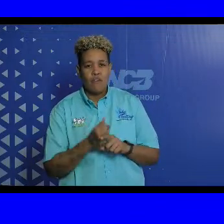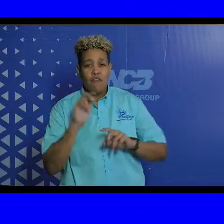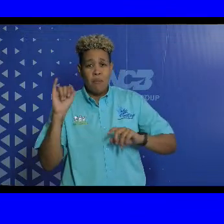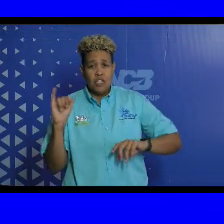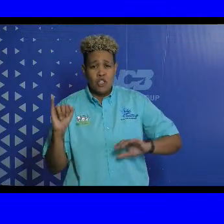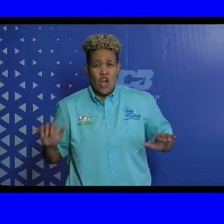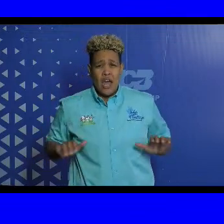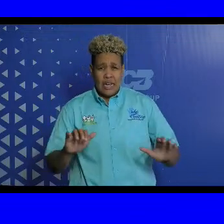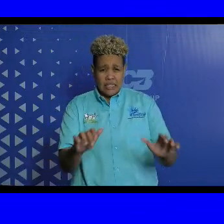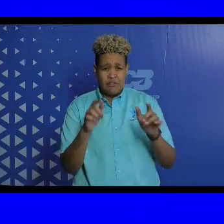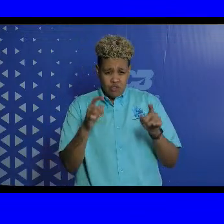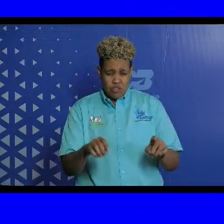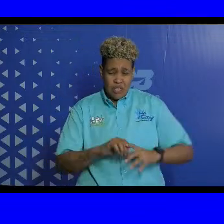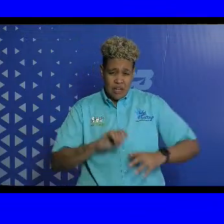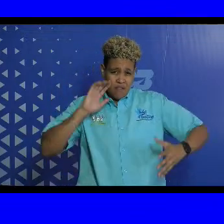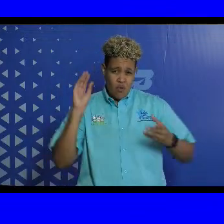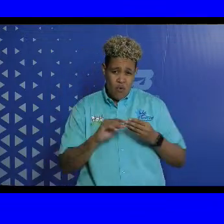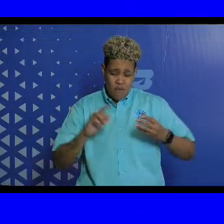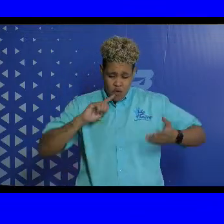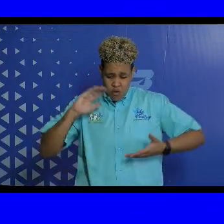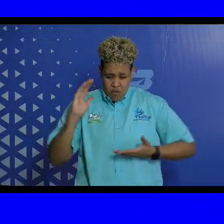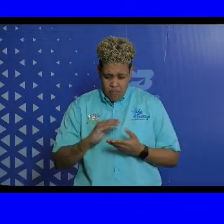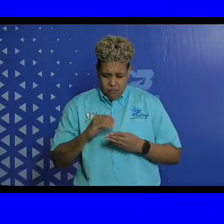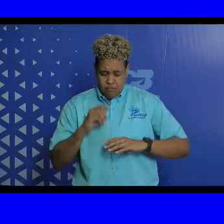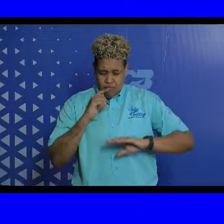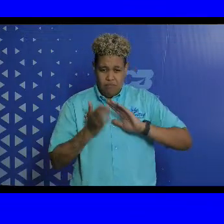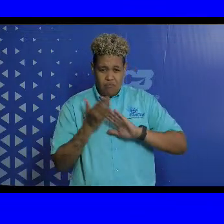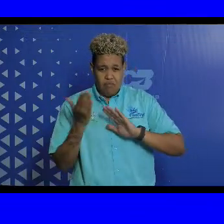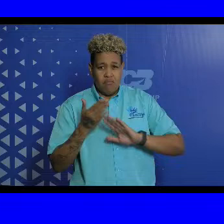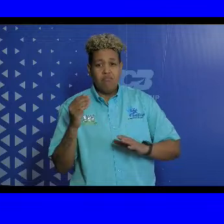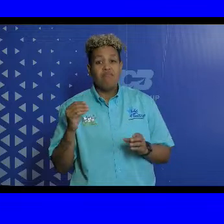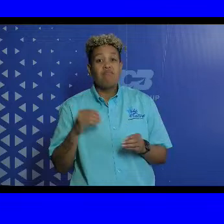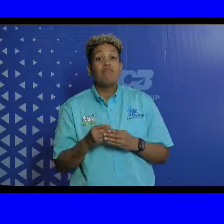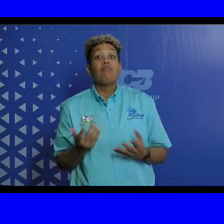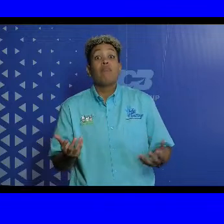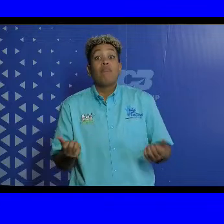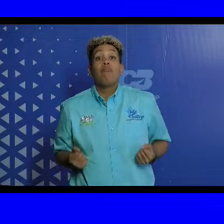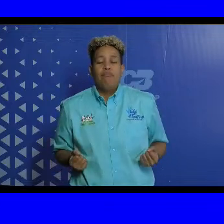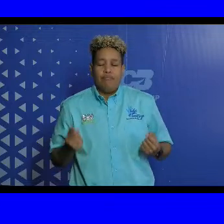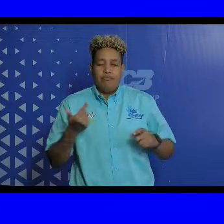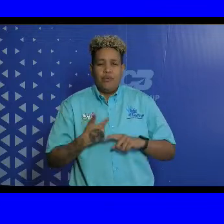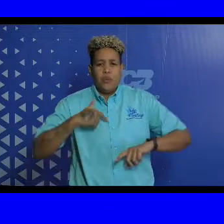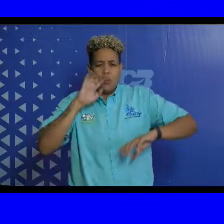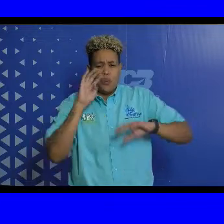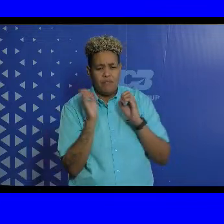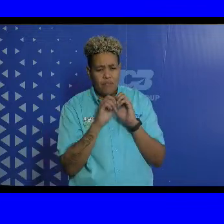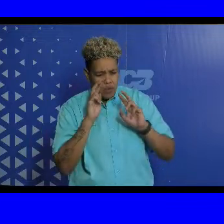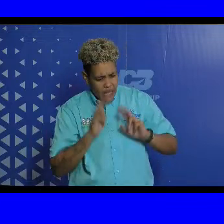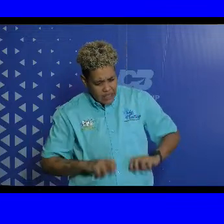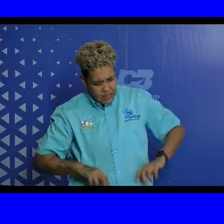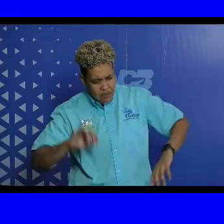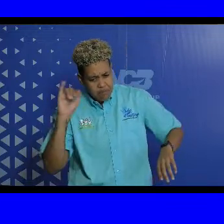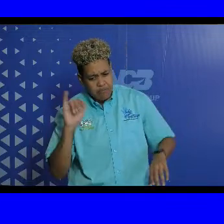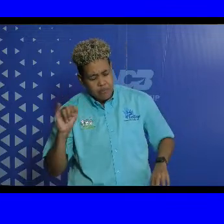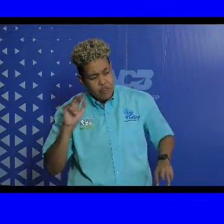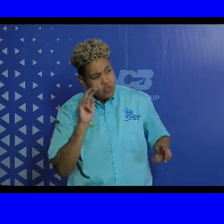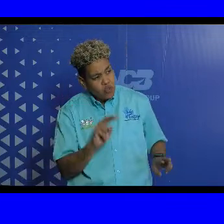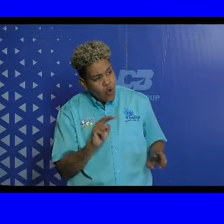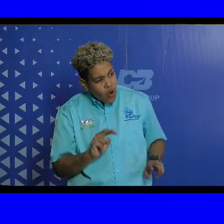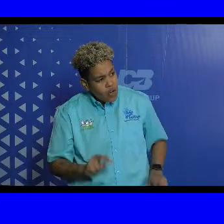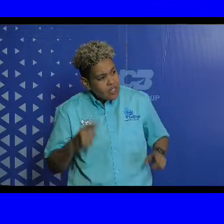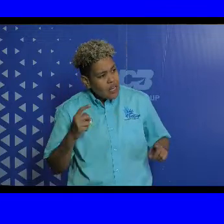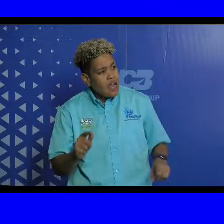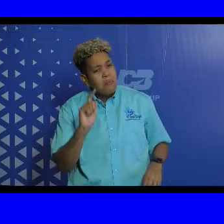activities resulted in an overall reduction in operating income. We will further examine the insurance